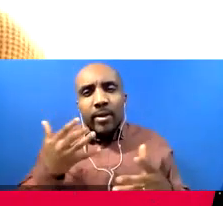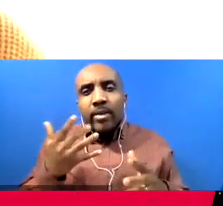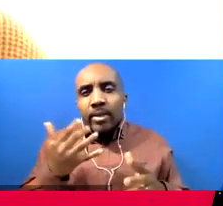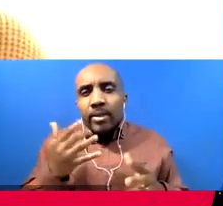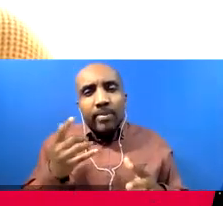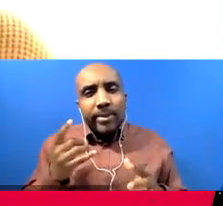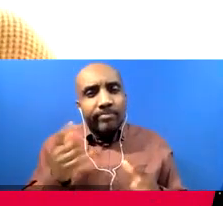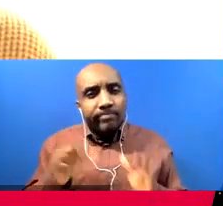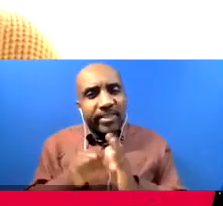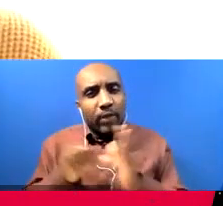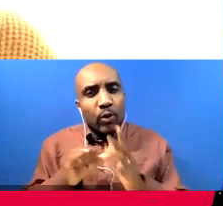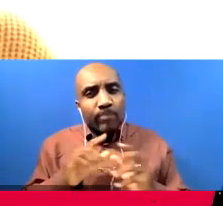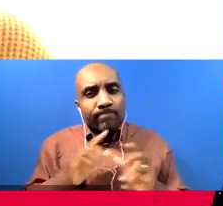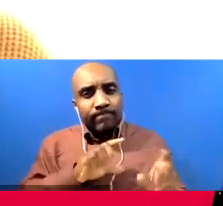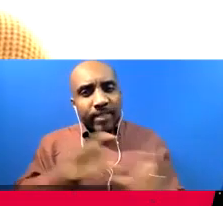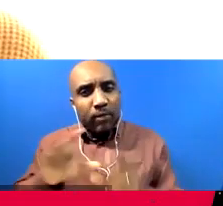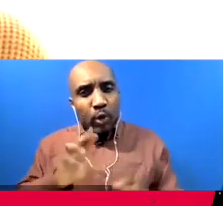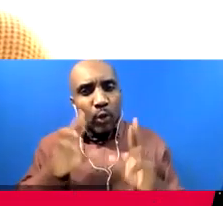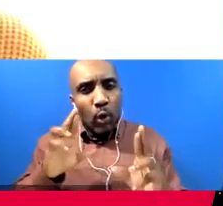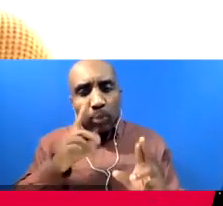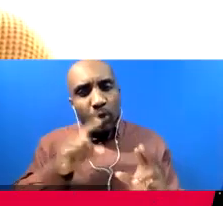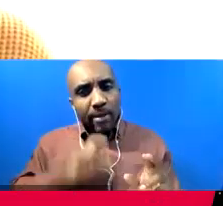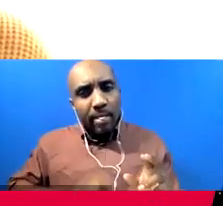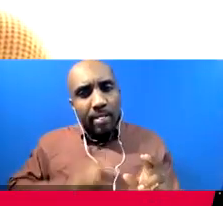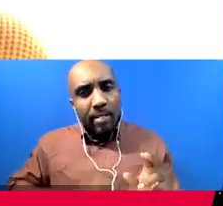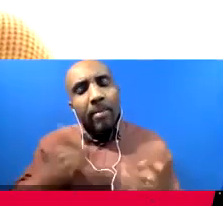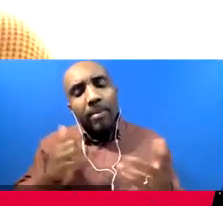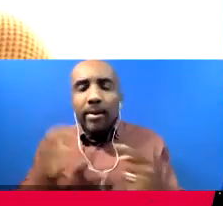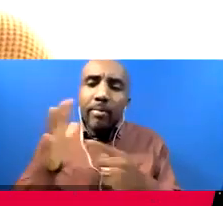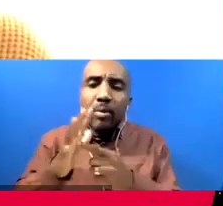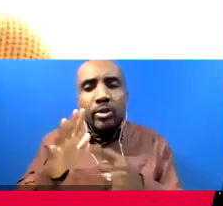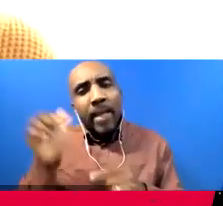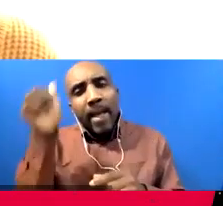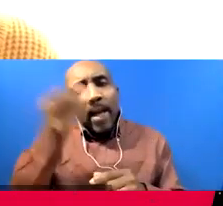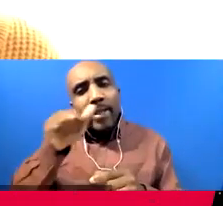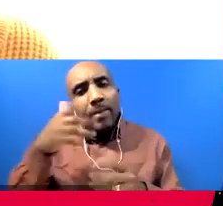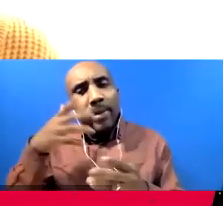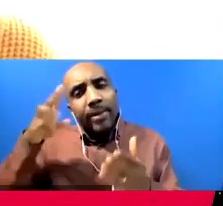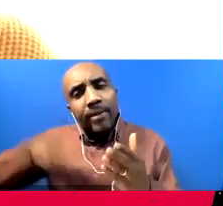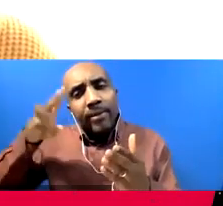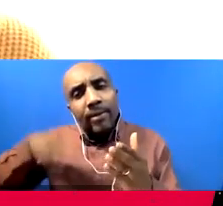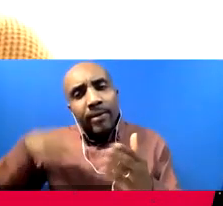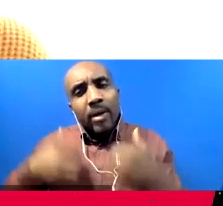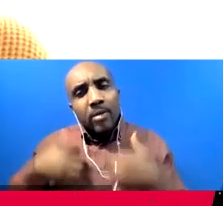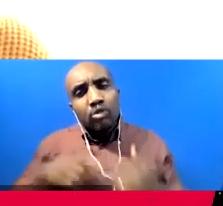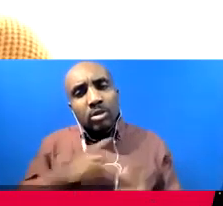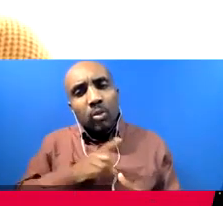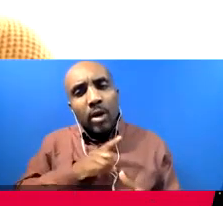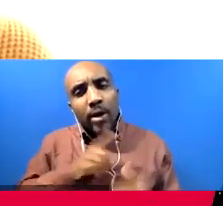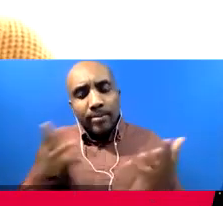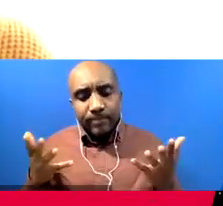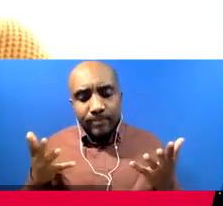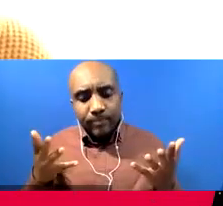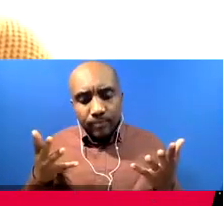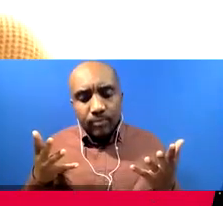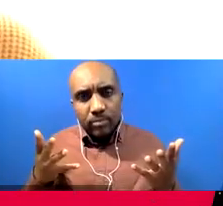there's like not to lose all your hope about everything. But I think honestly, at the core of it, the reason why I am interested in the academic perspective is I think